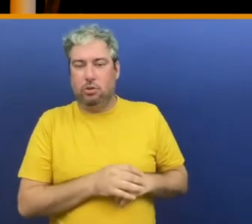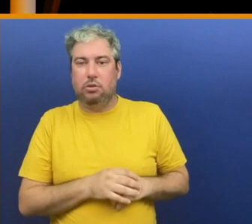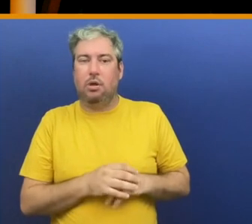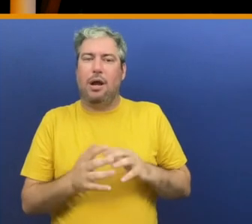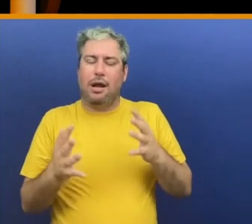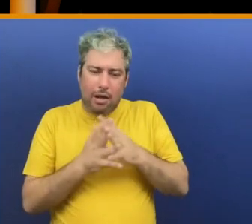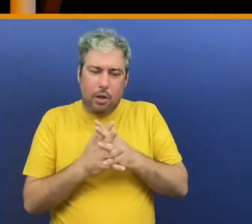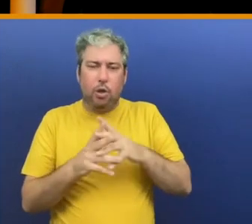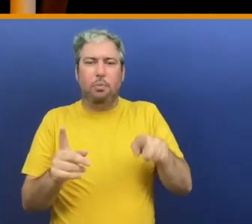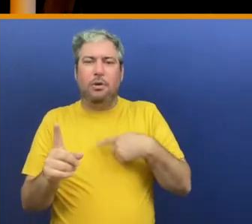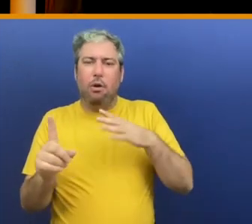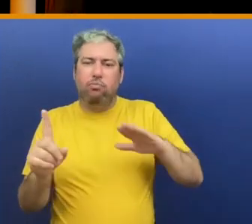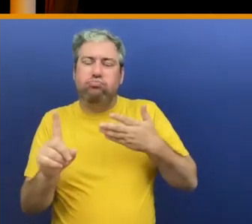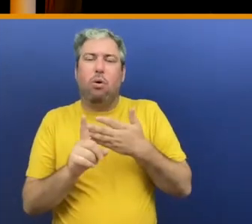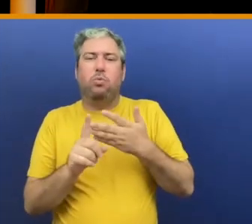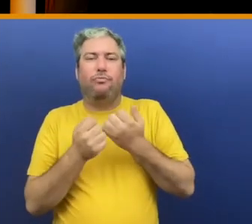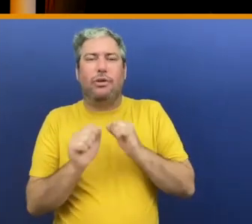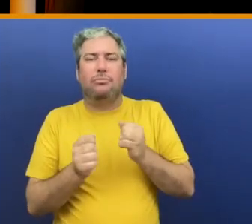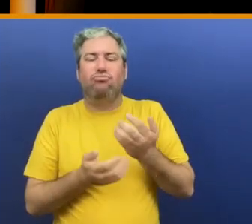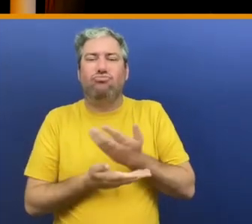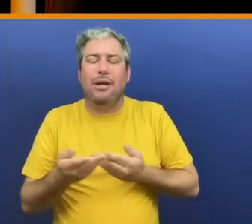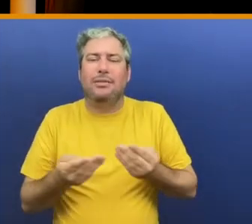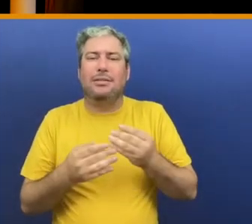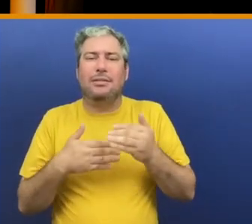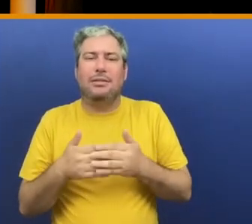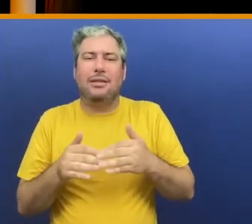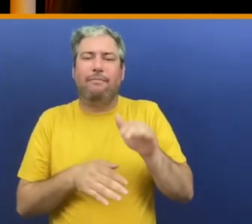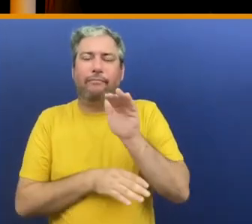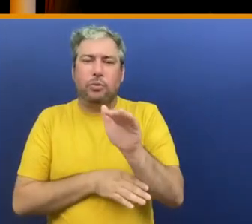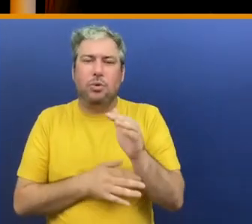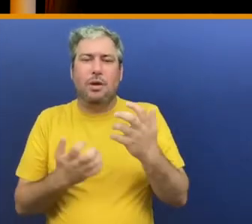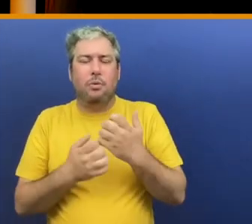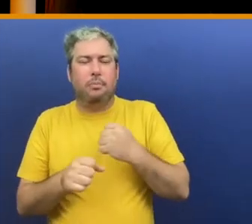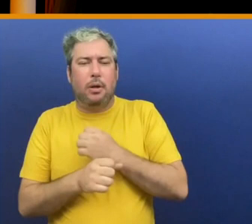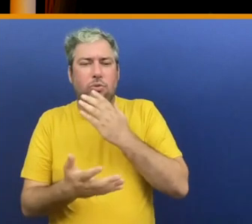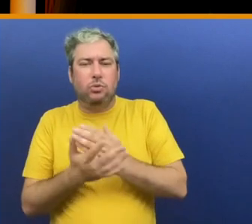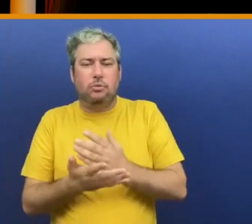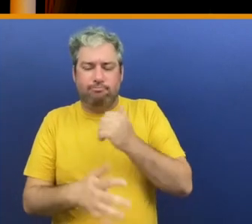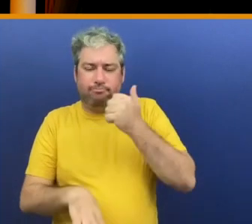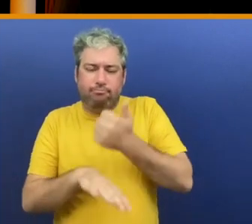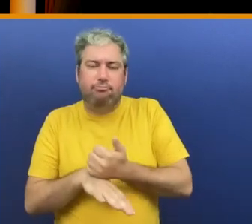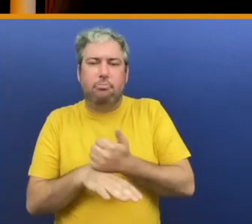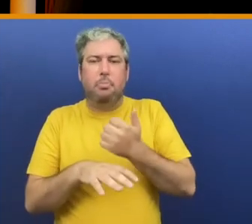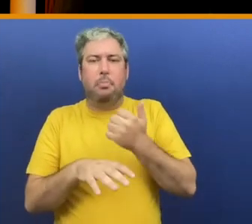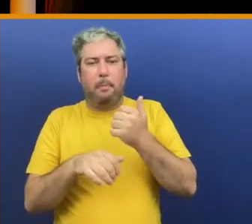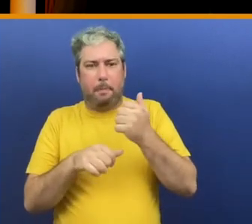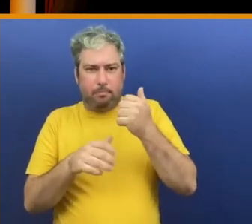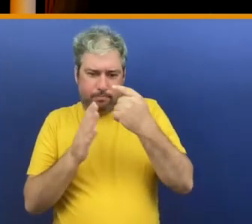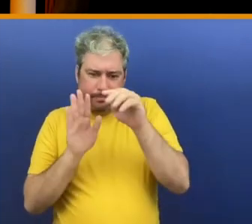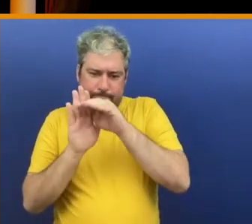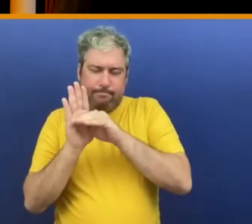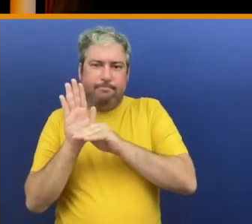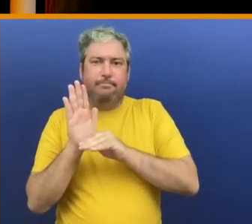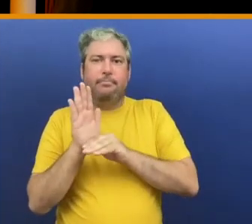we make certain that we have a minimum set of standards, how we make certain that we also make certain that we get